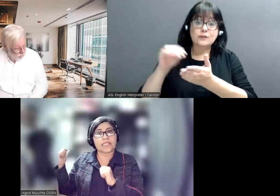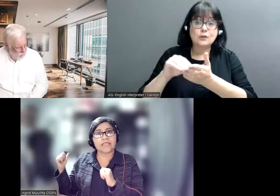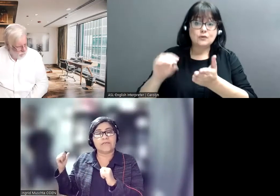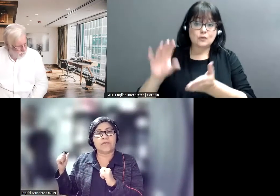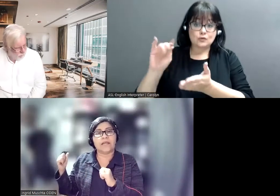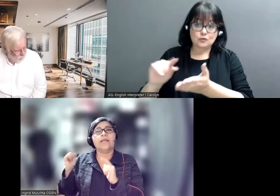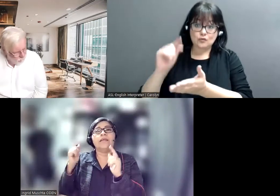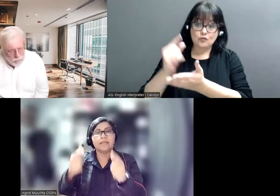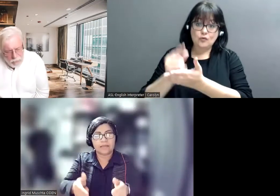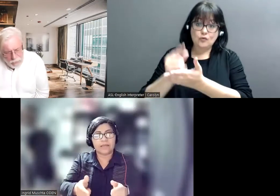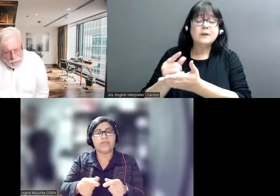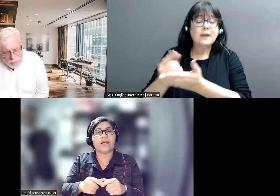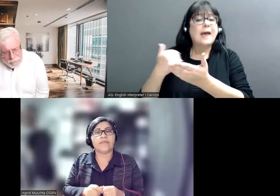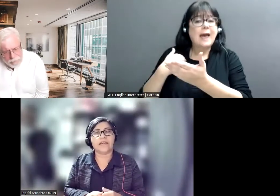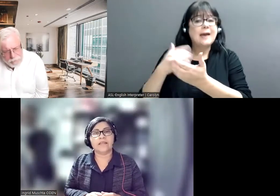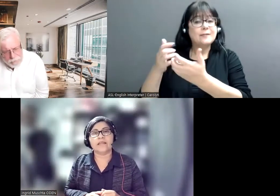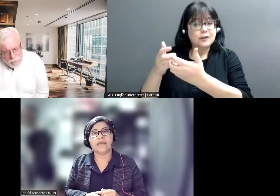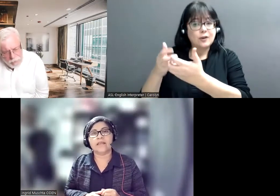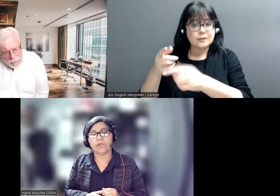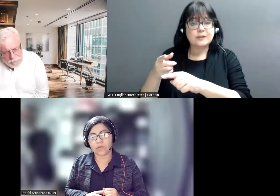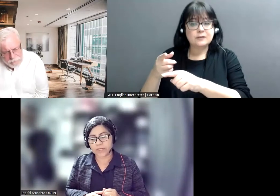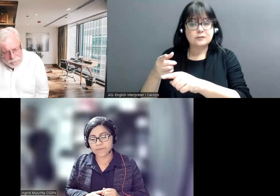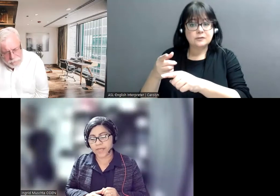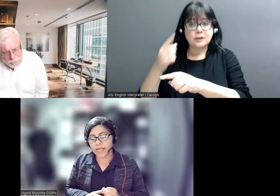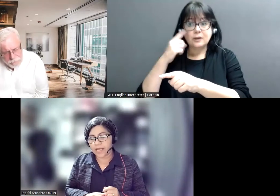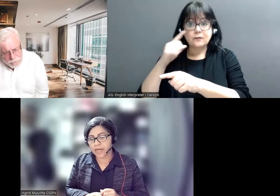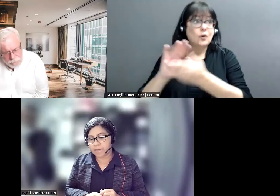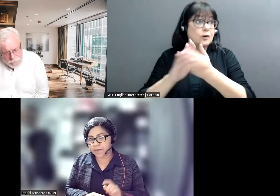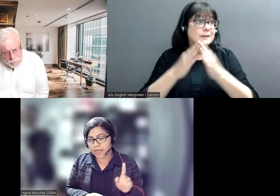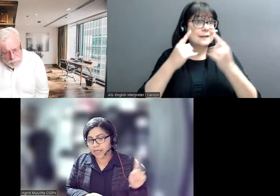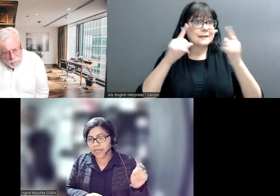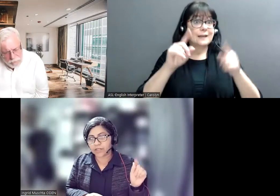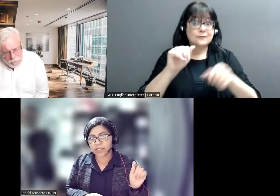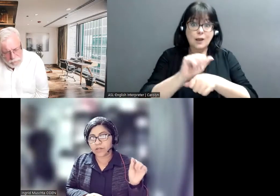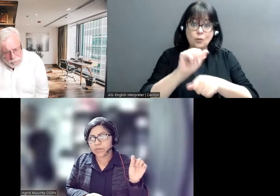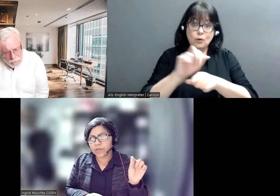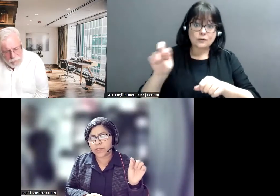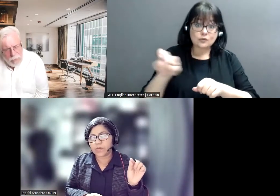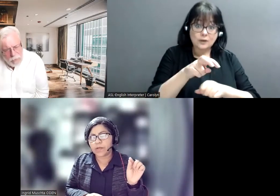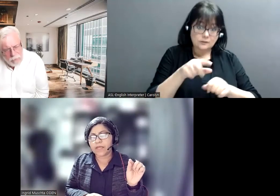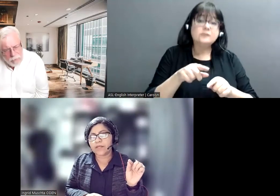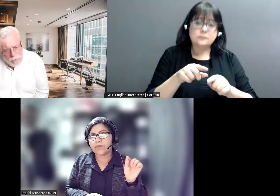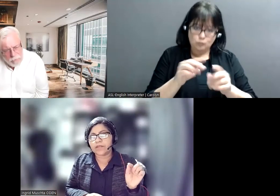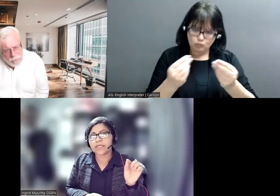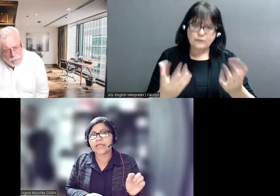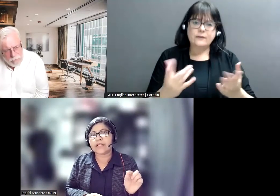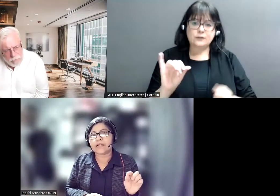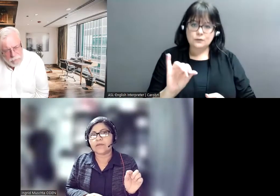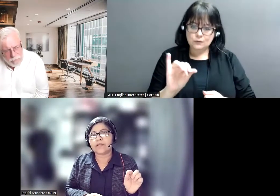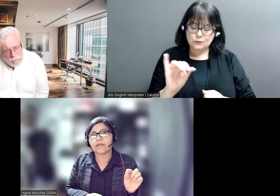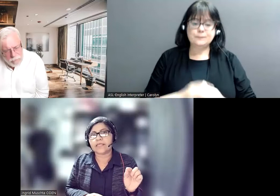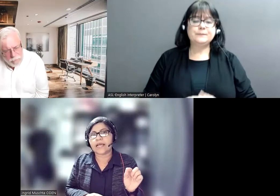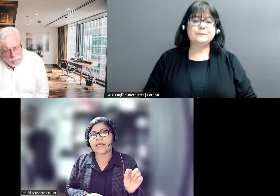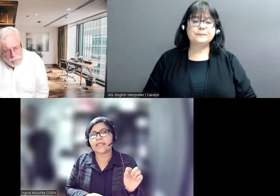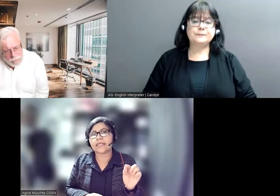to be successful. Then they should have that in the workplace. And just another point that I want to make, there is data out